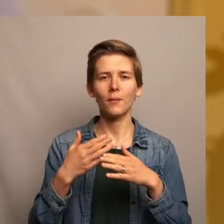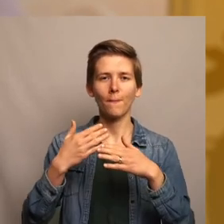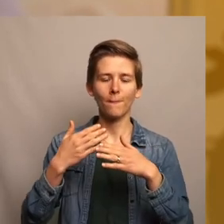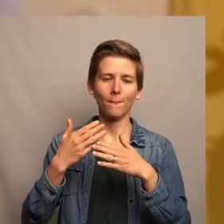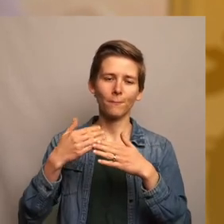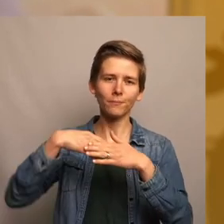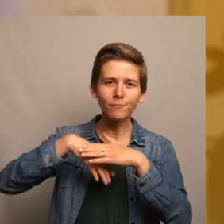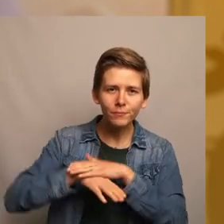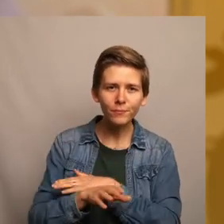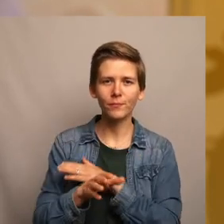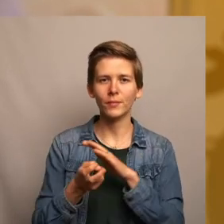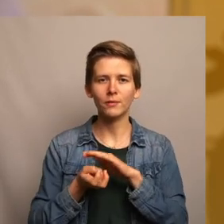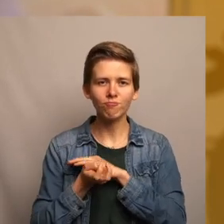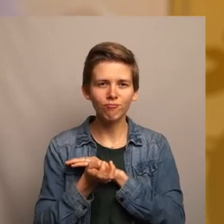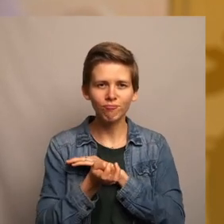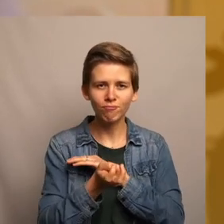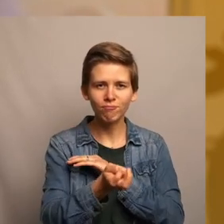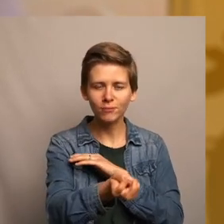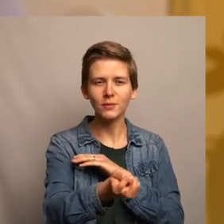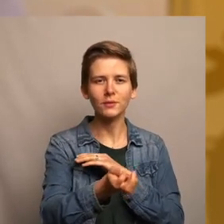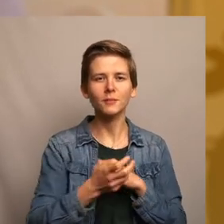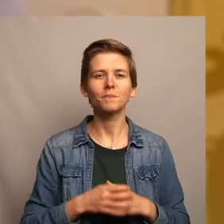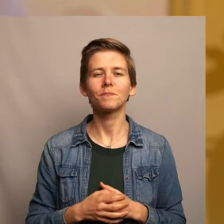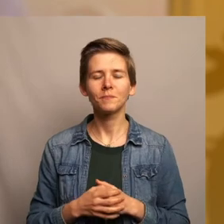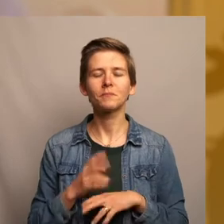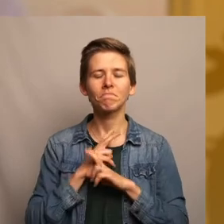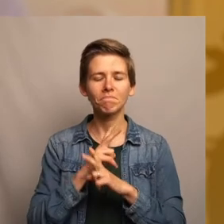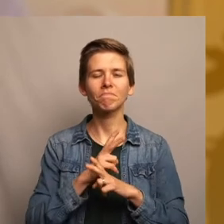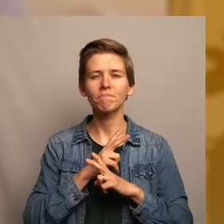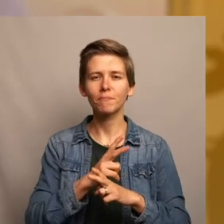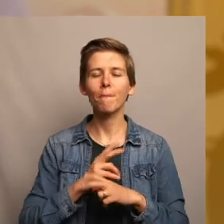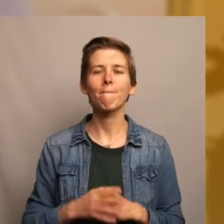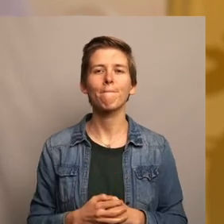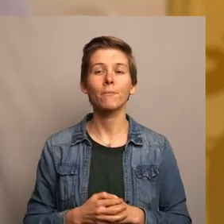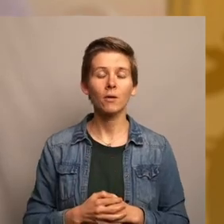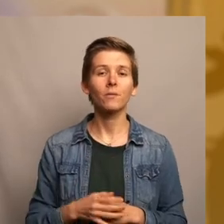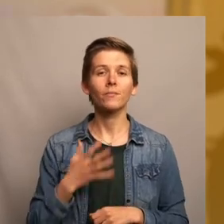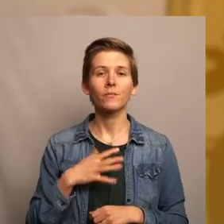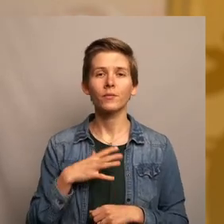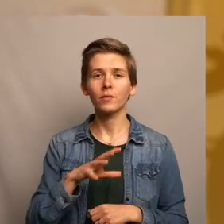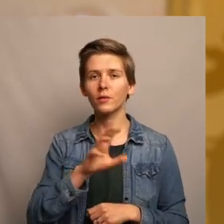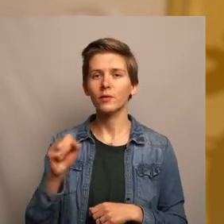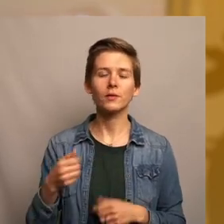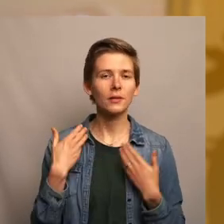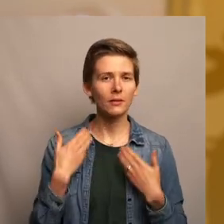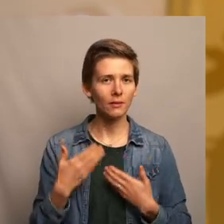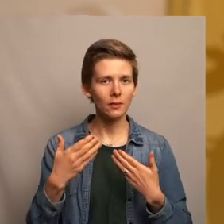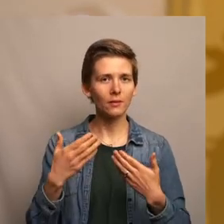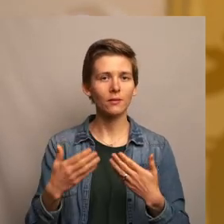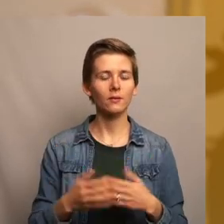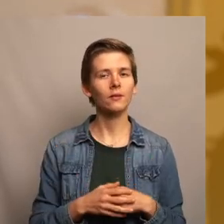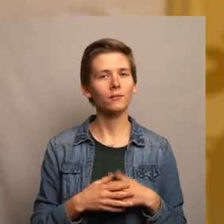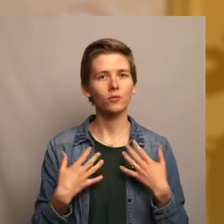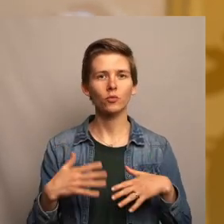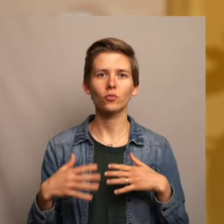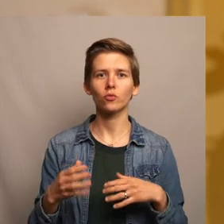work, which is, it resonates. I want to thank you all. It was a pleasant, super informative.